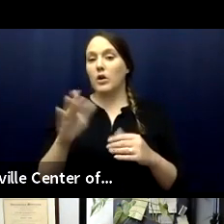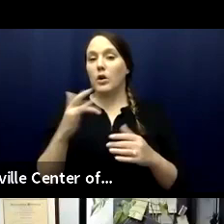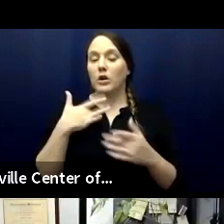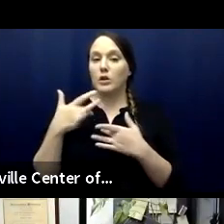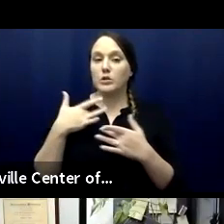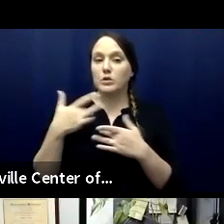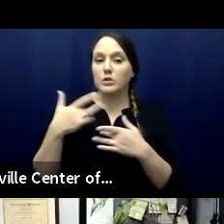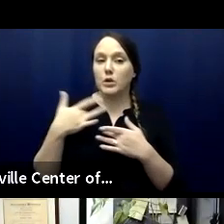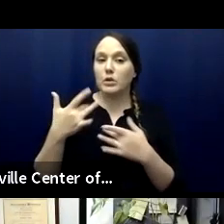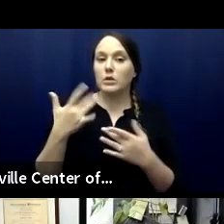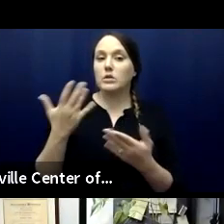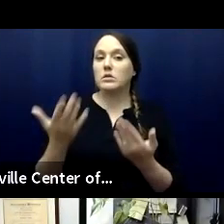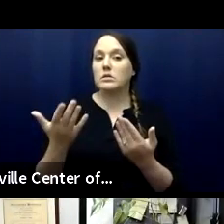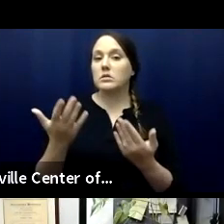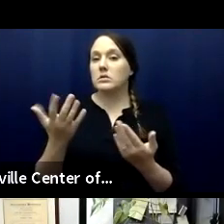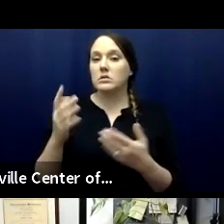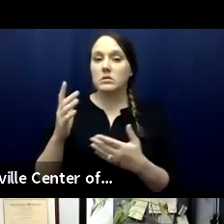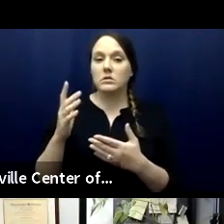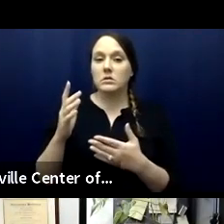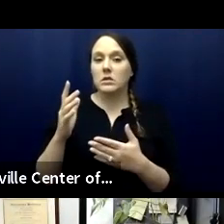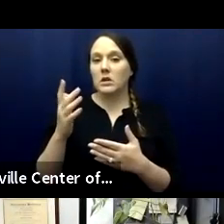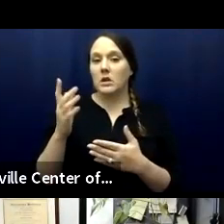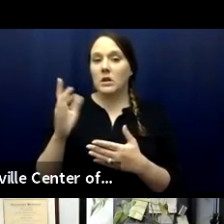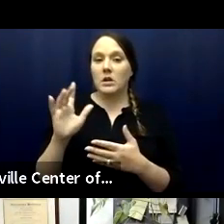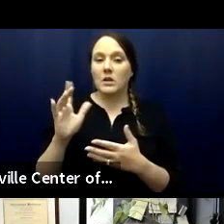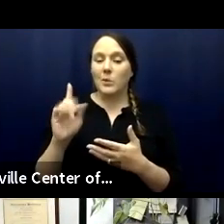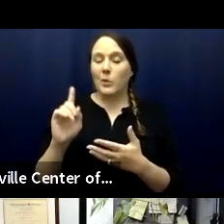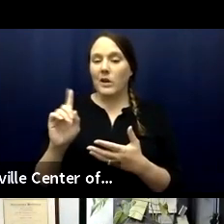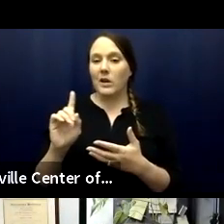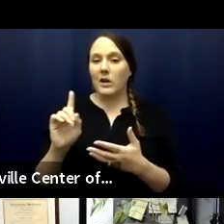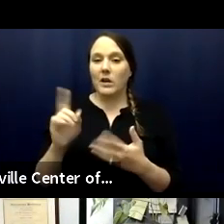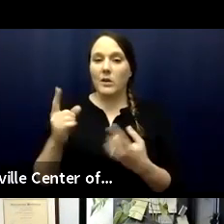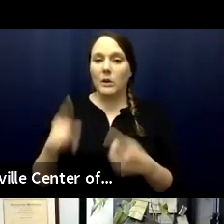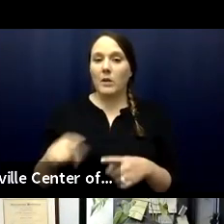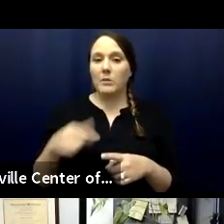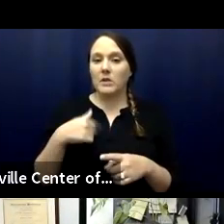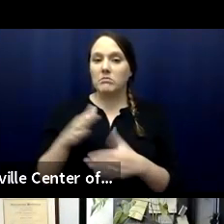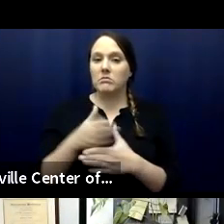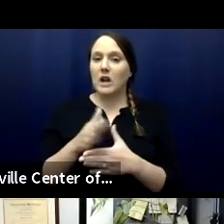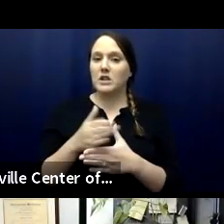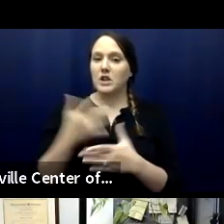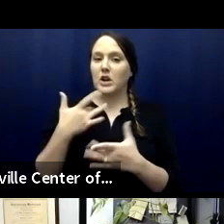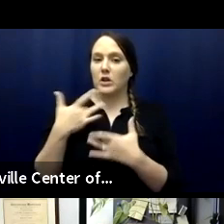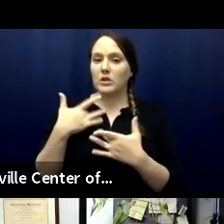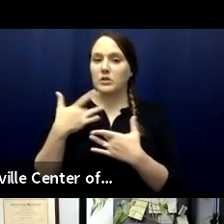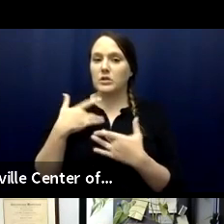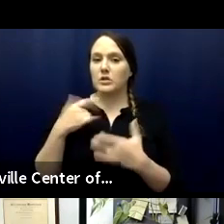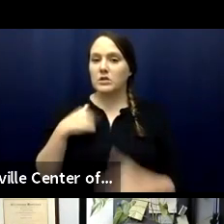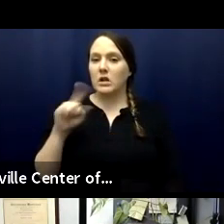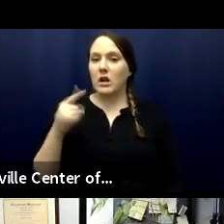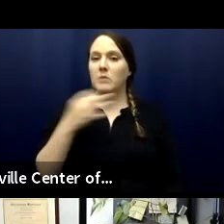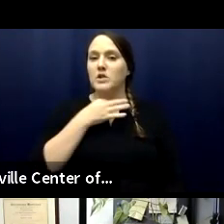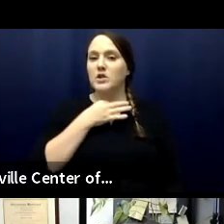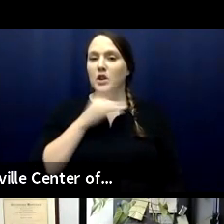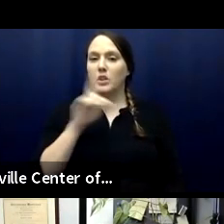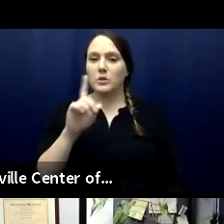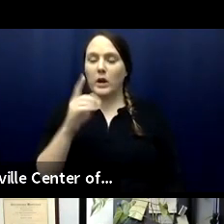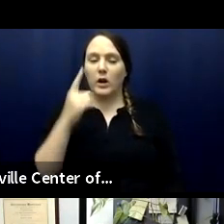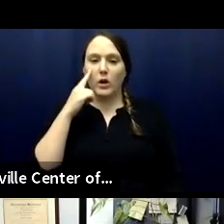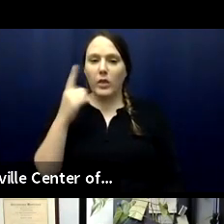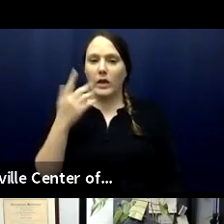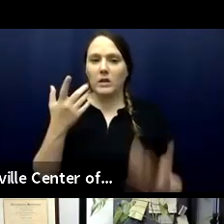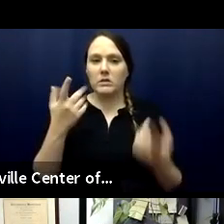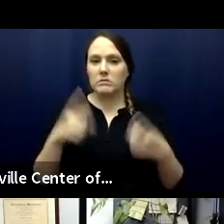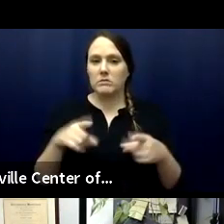this might go in unintended places. I share those concerns, and I was just wondering. Sure. Your input on